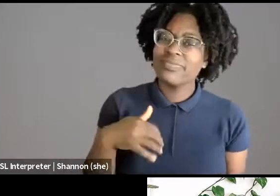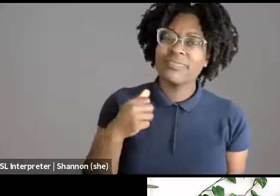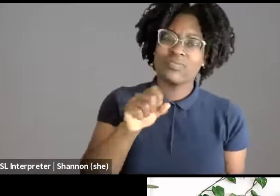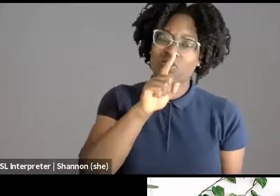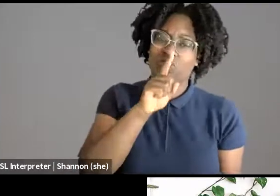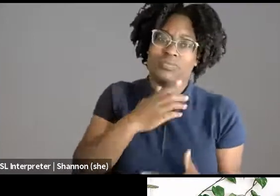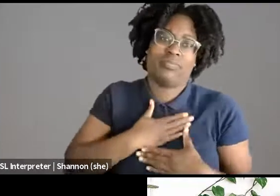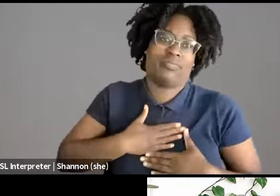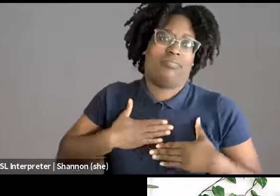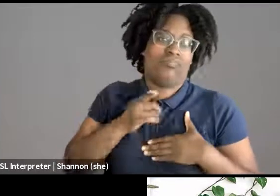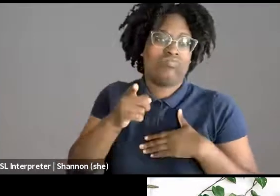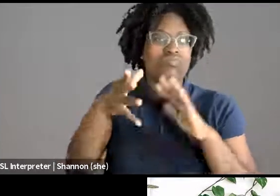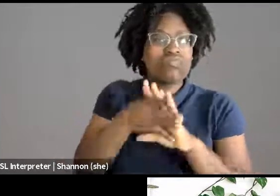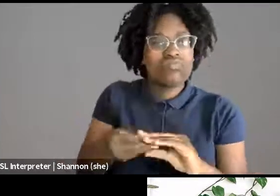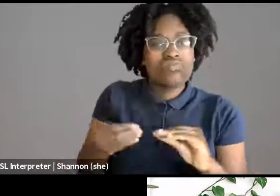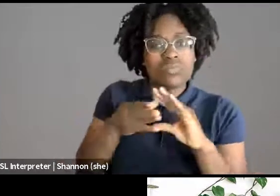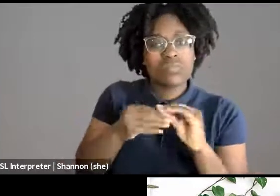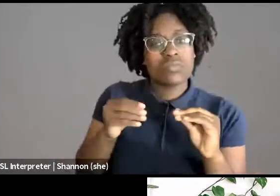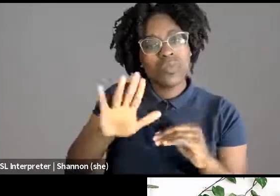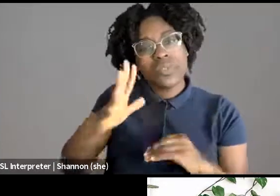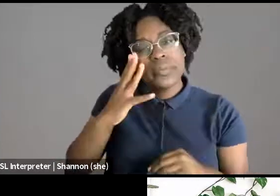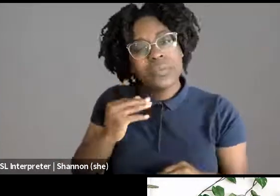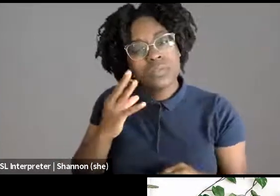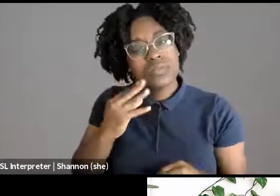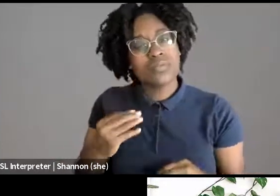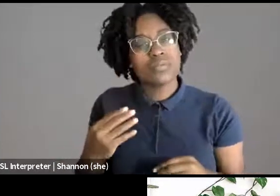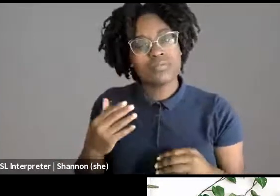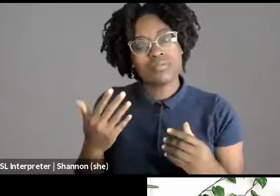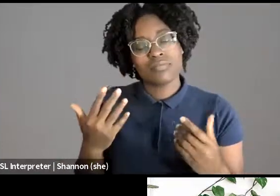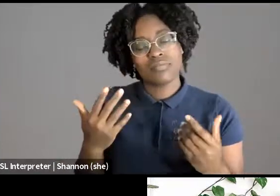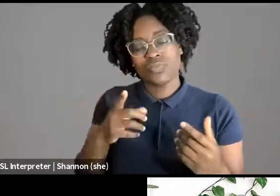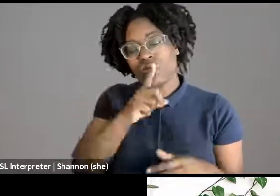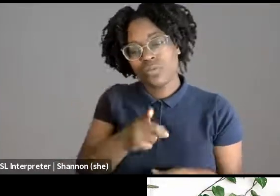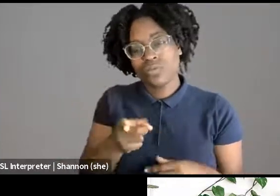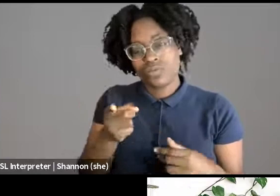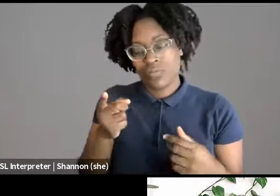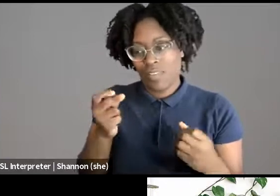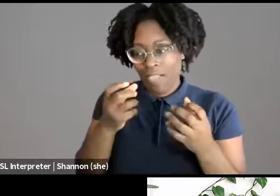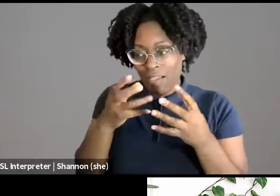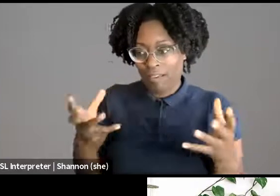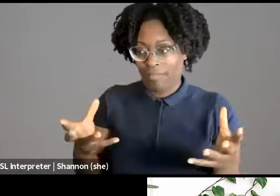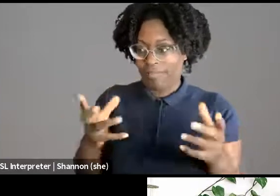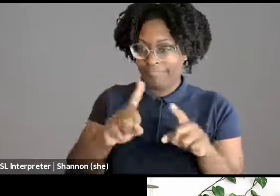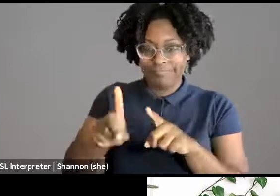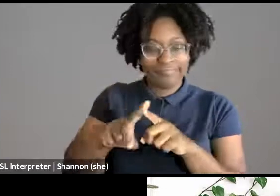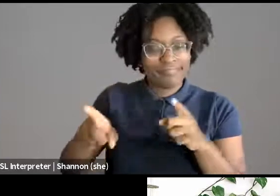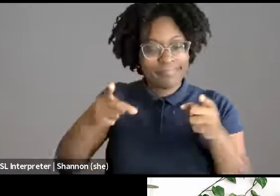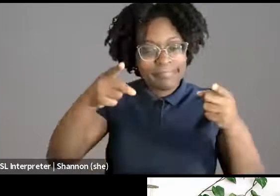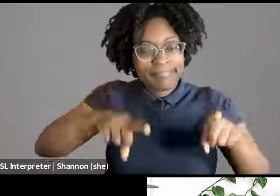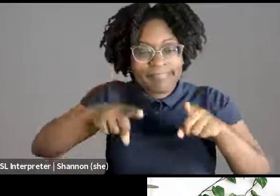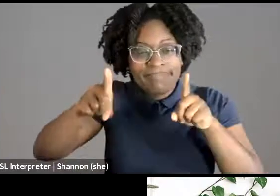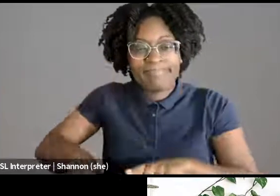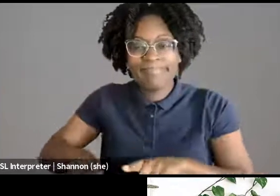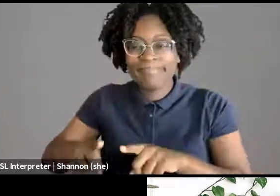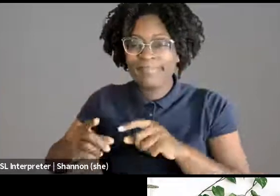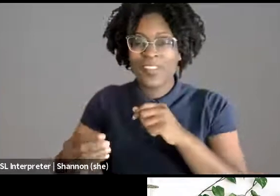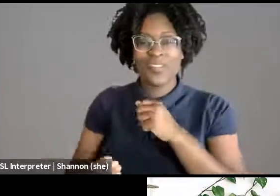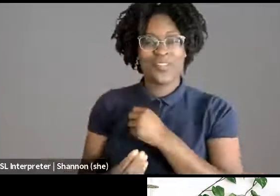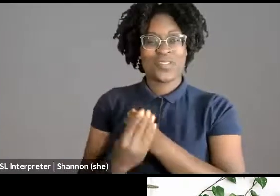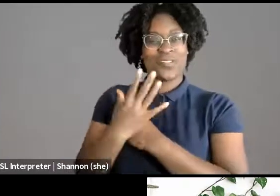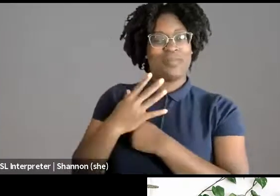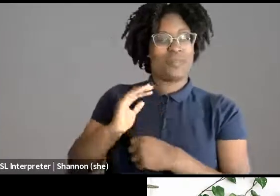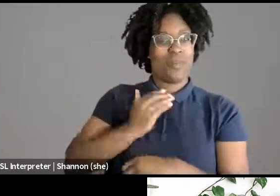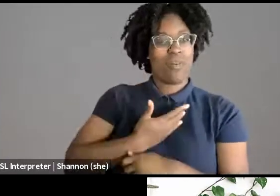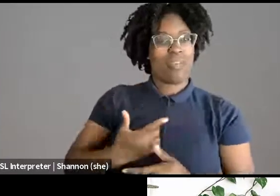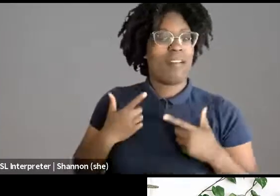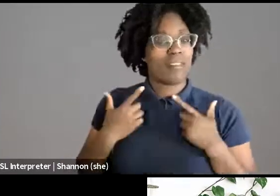appreciate you sharing, yeah, your experiences. Thank you. Um, could you then let's talk a little about your